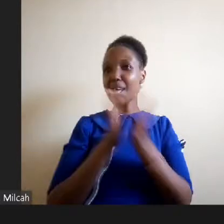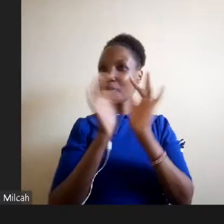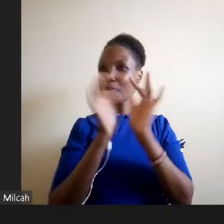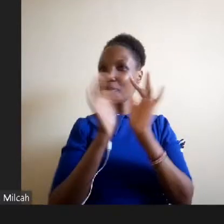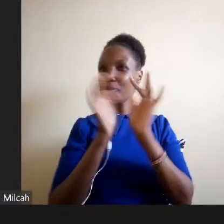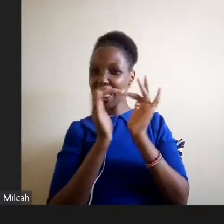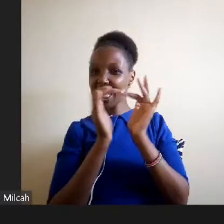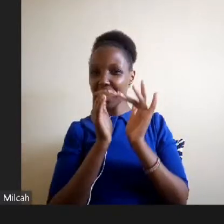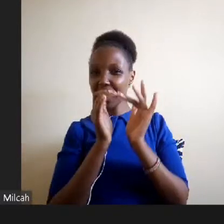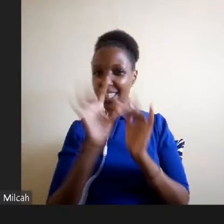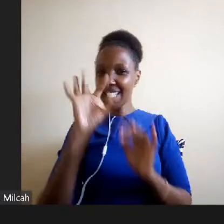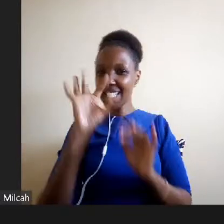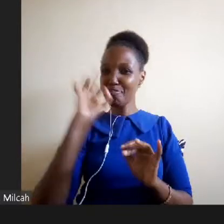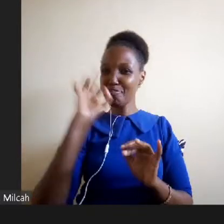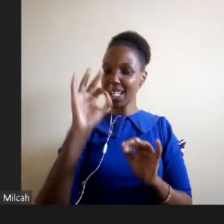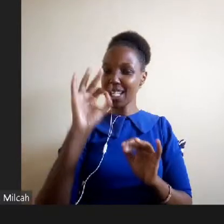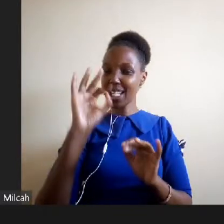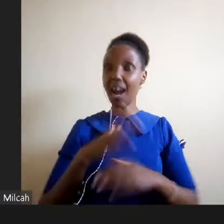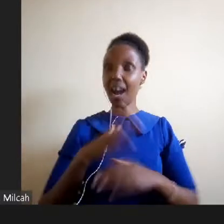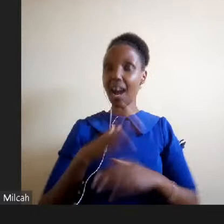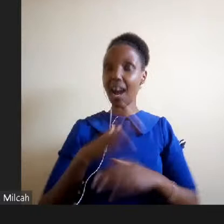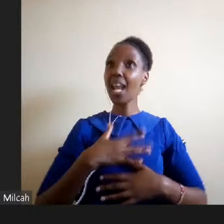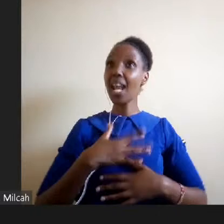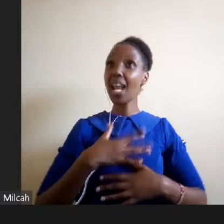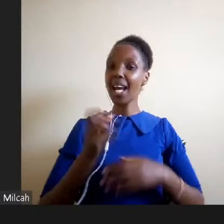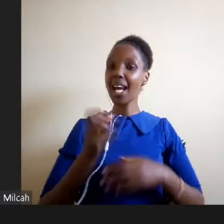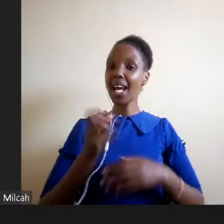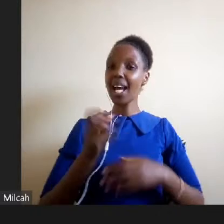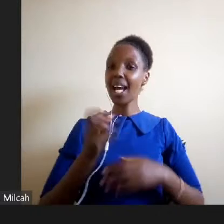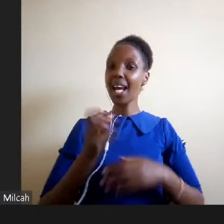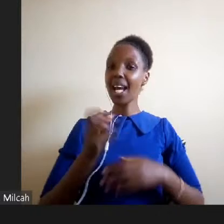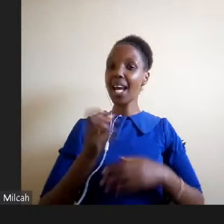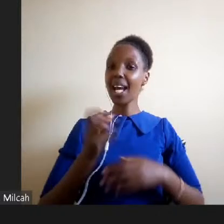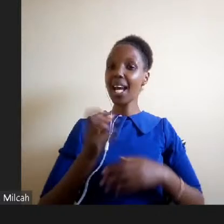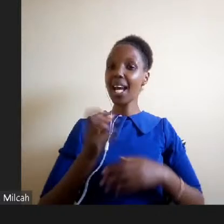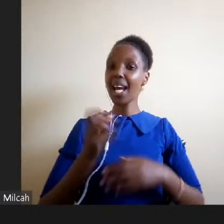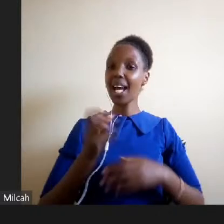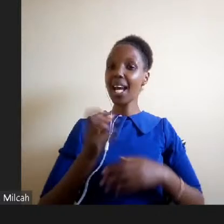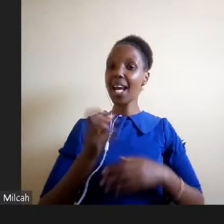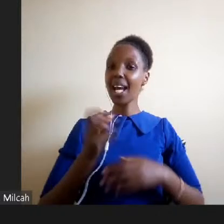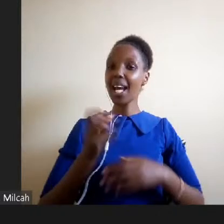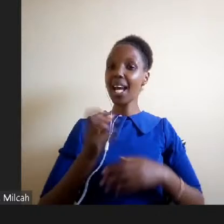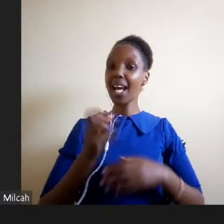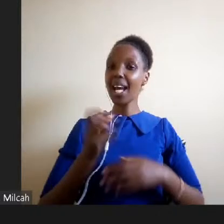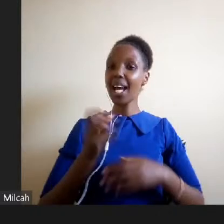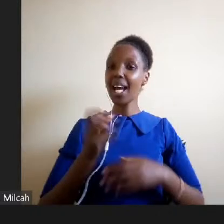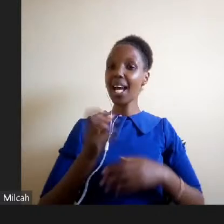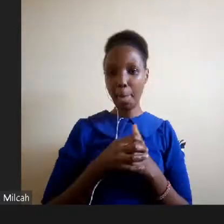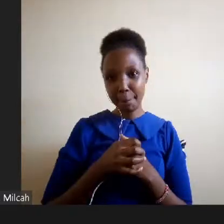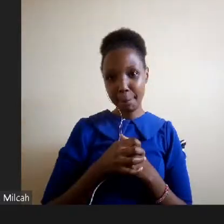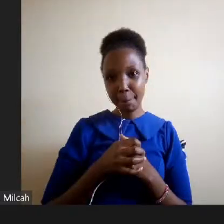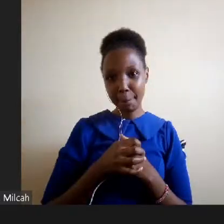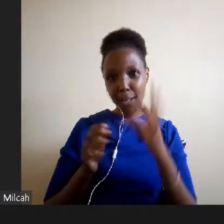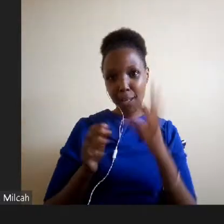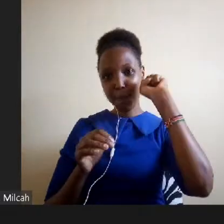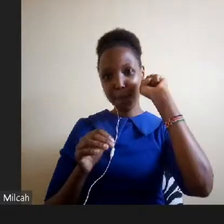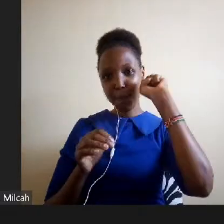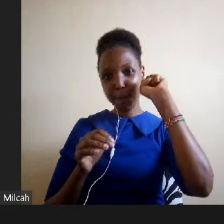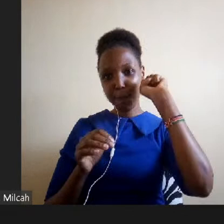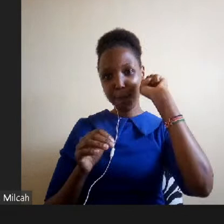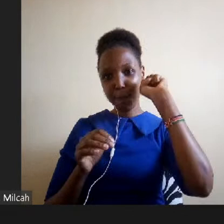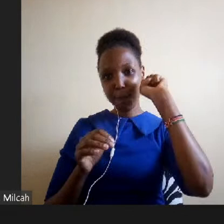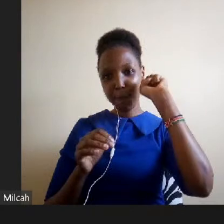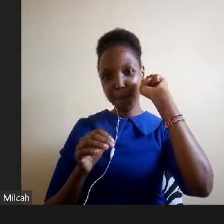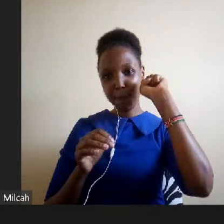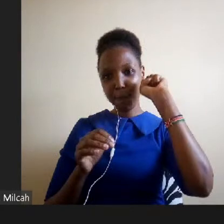us that will help your children with 5 core pillars: how to be smart, how to be alert, how to be strong, how to